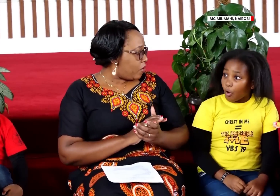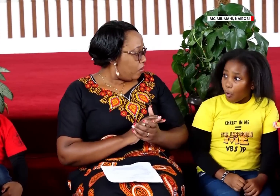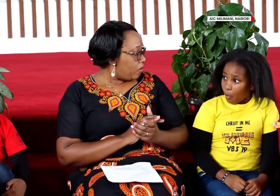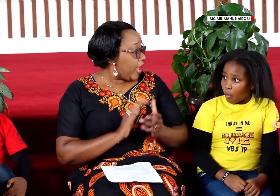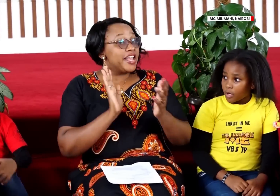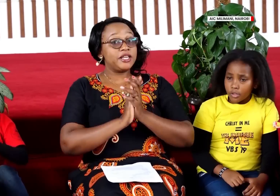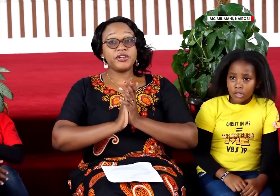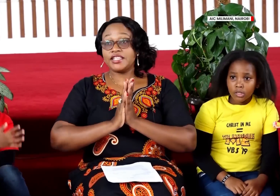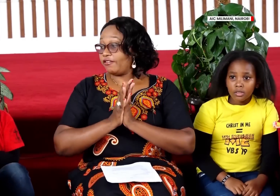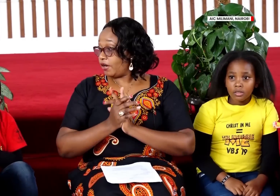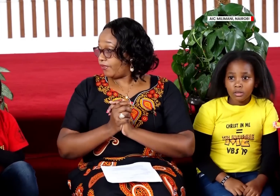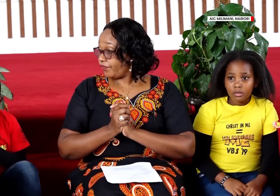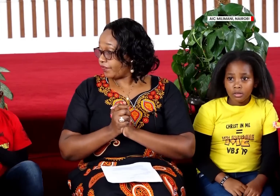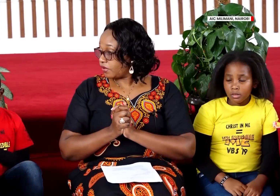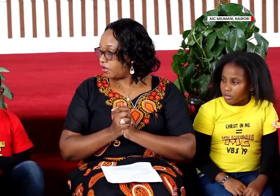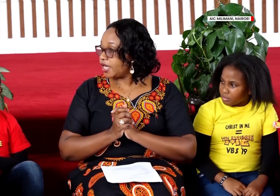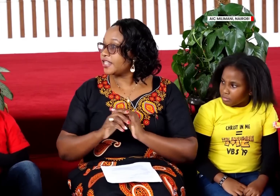good people?